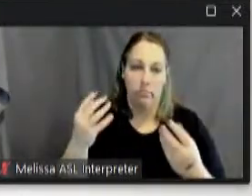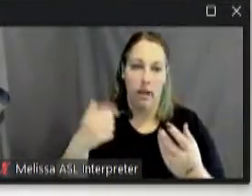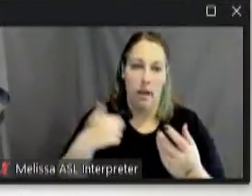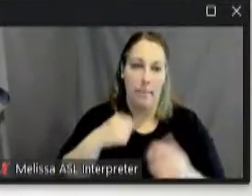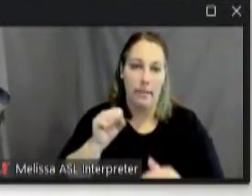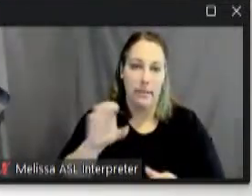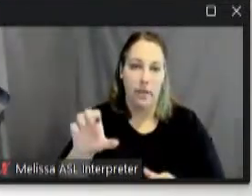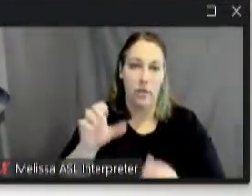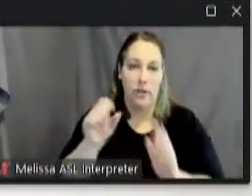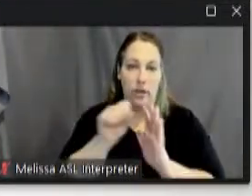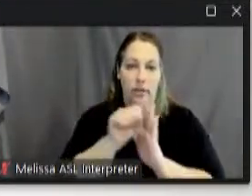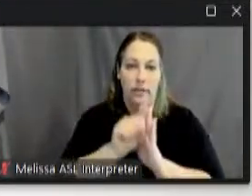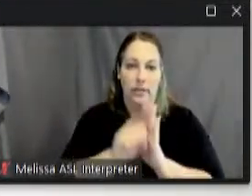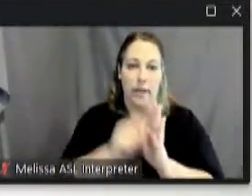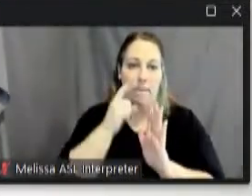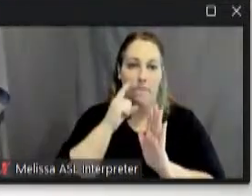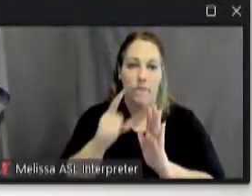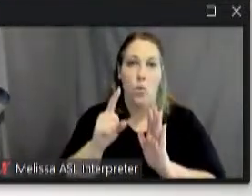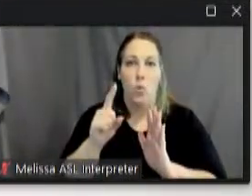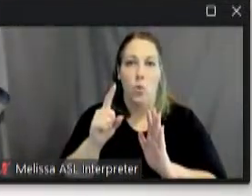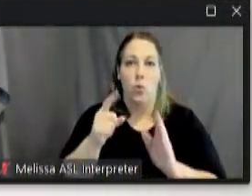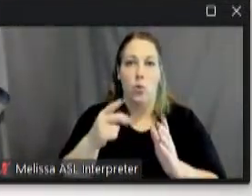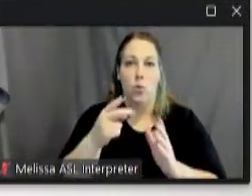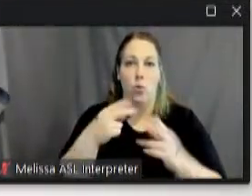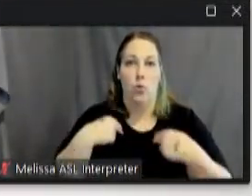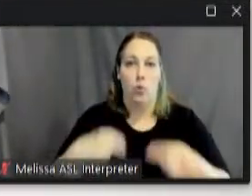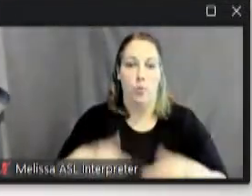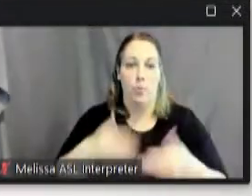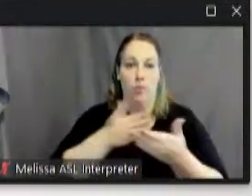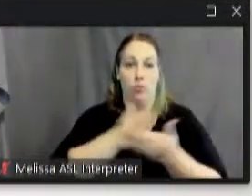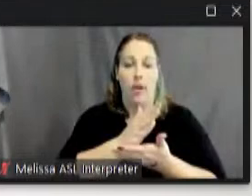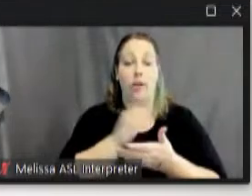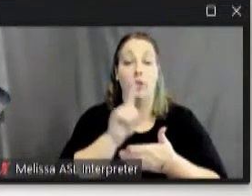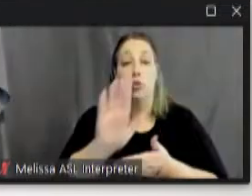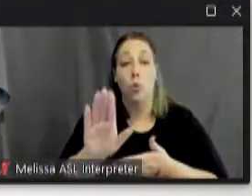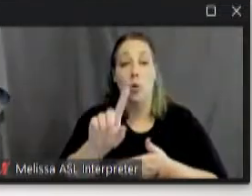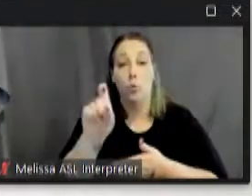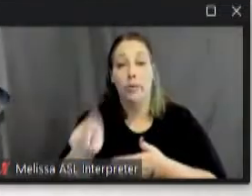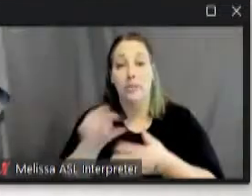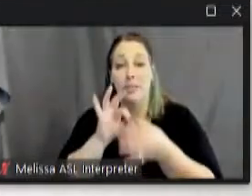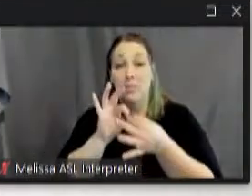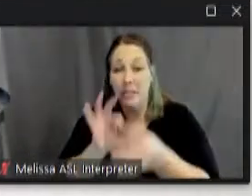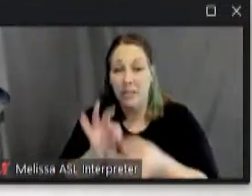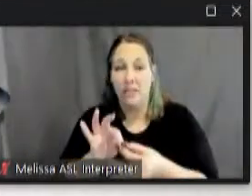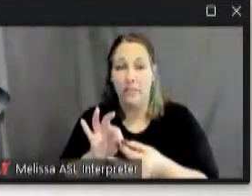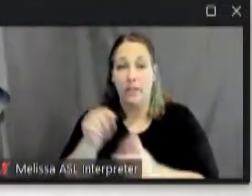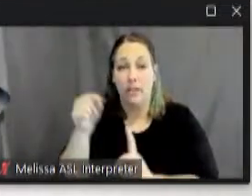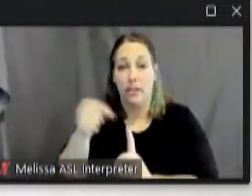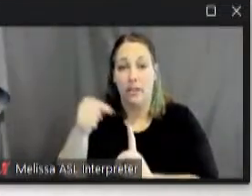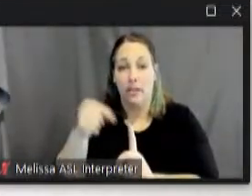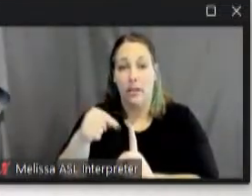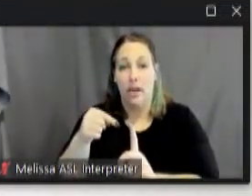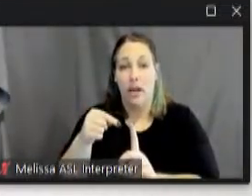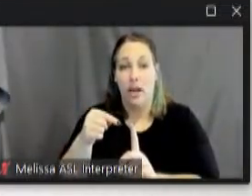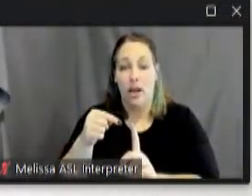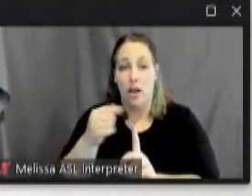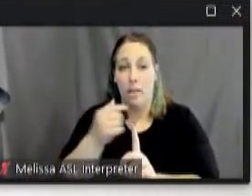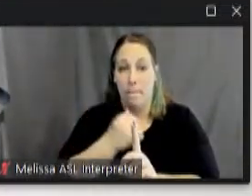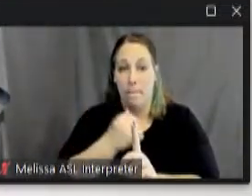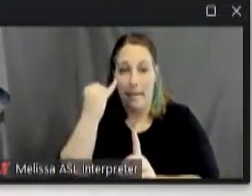Human Rights. Regarding your questions specifically of whether we